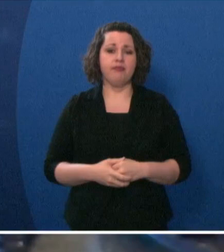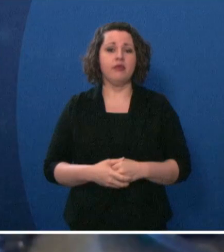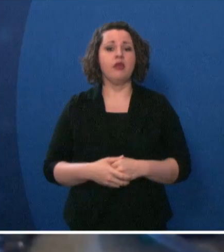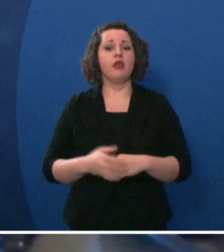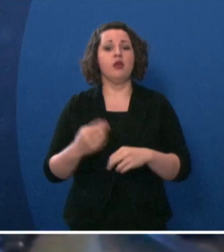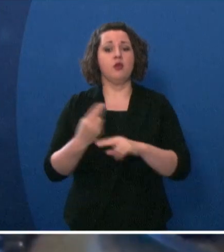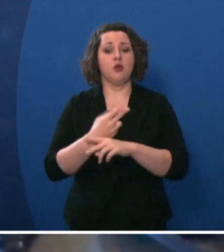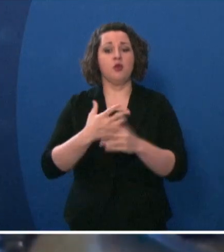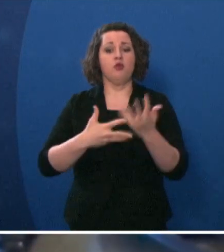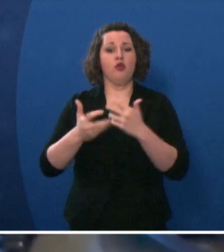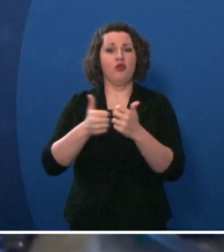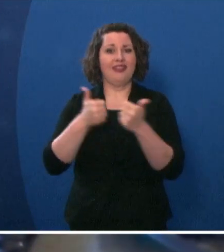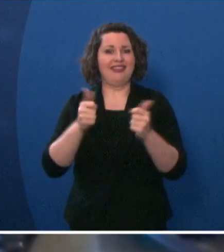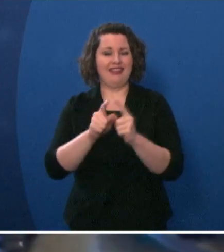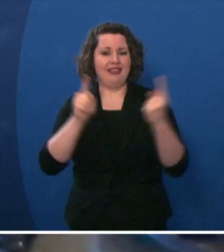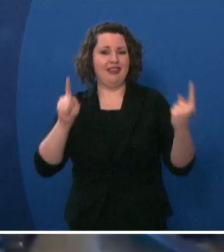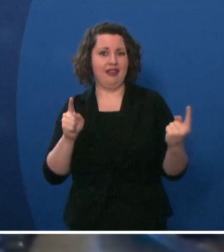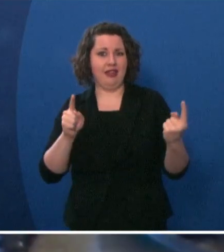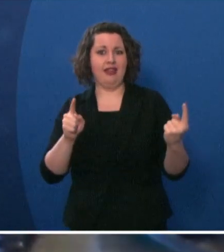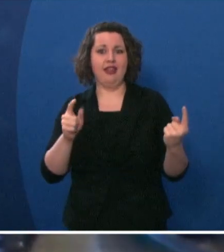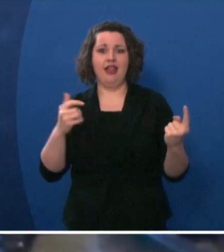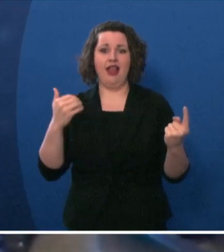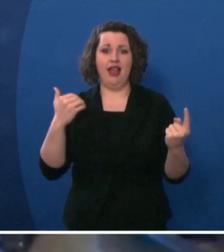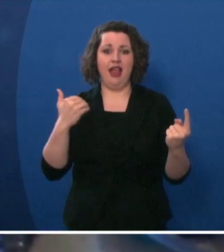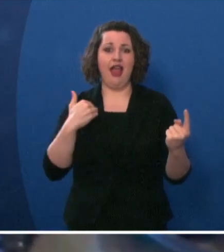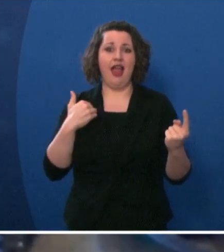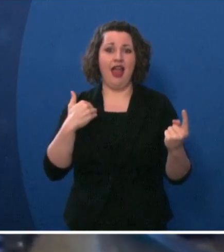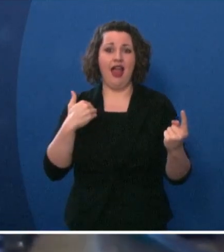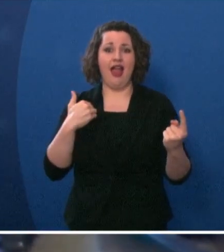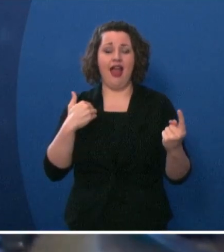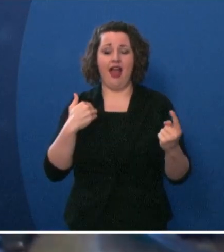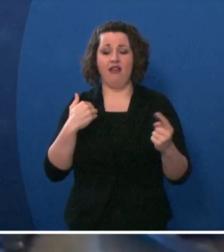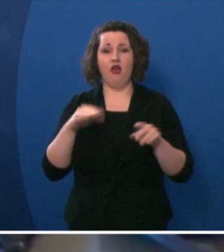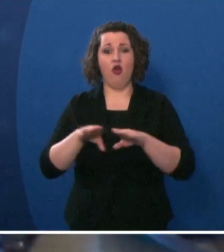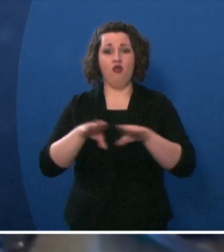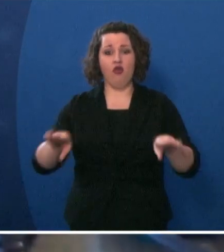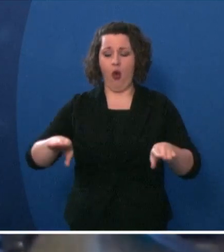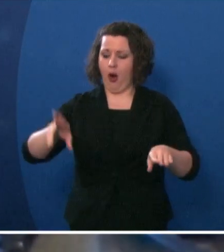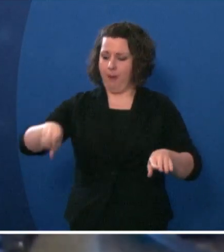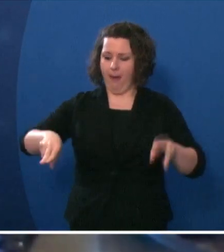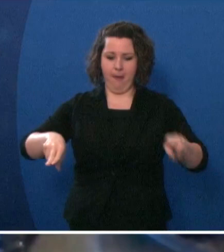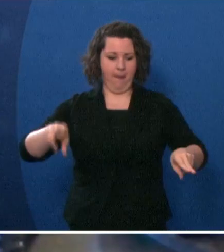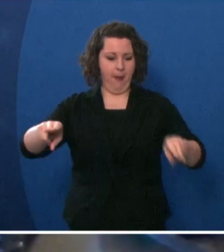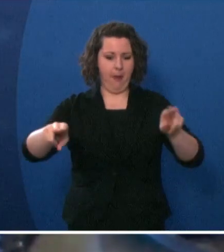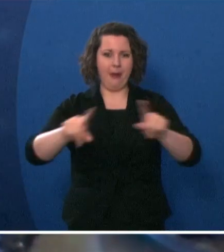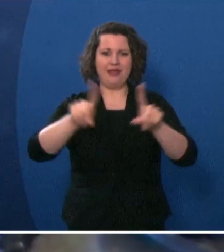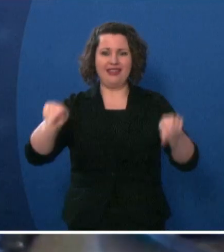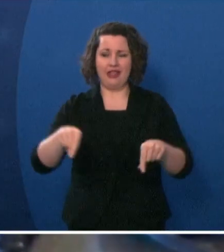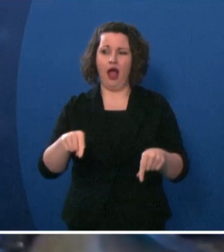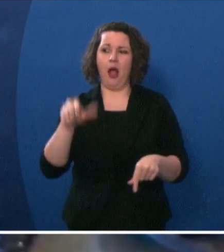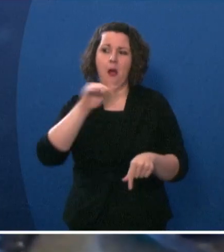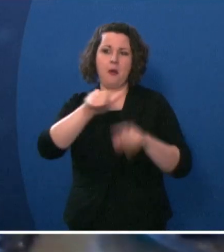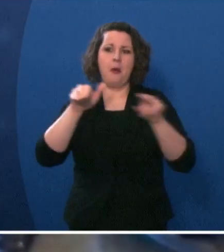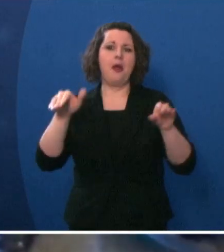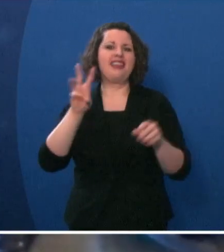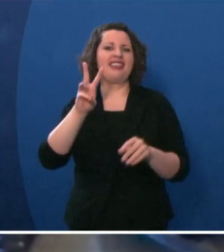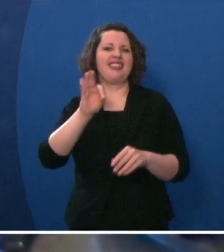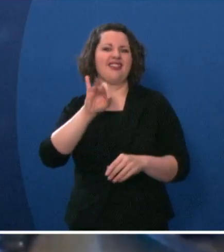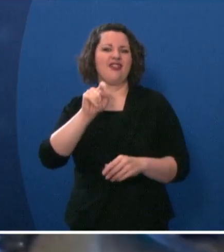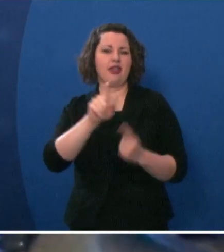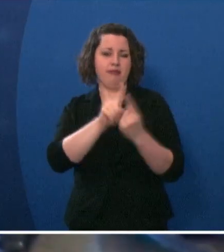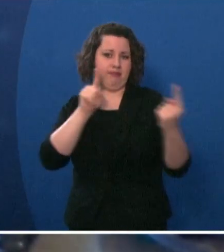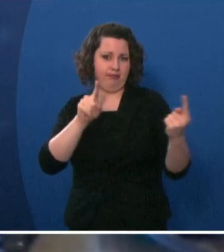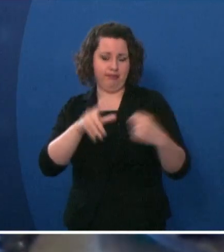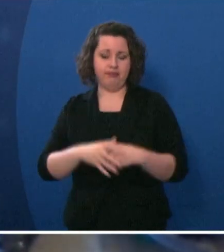social distancing measures by having floor markings and signs to remind guests to stay 6 feet apart. We'll